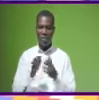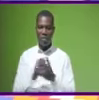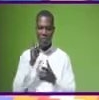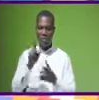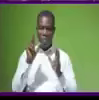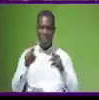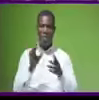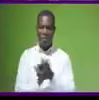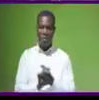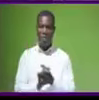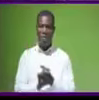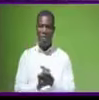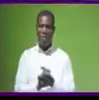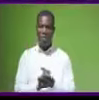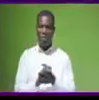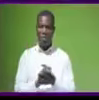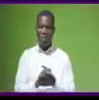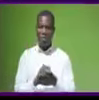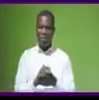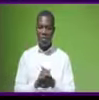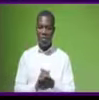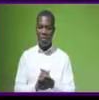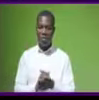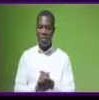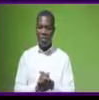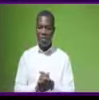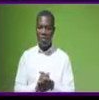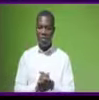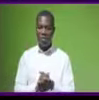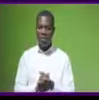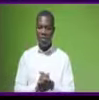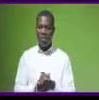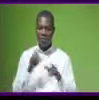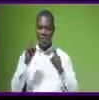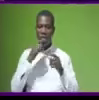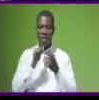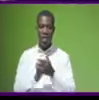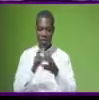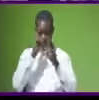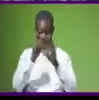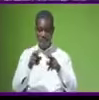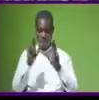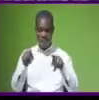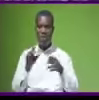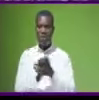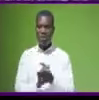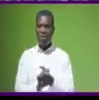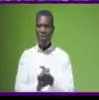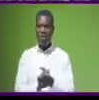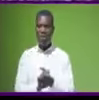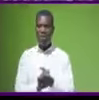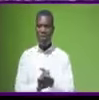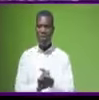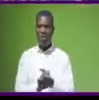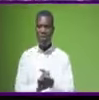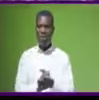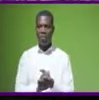medu sampempen so ya as I see you need due respect yes amen